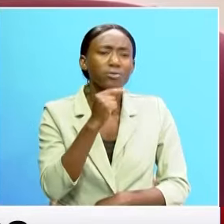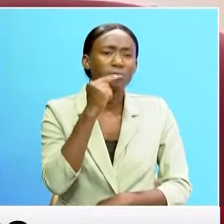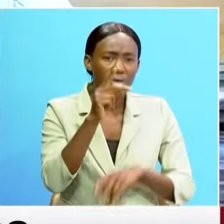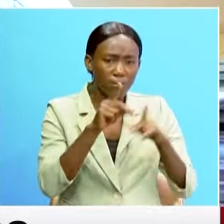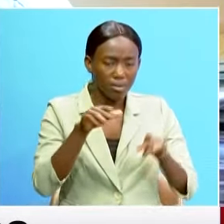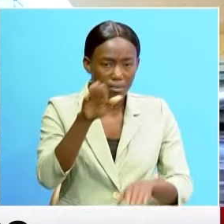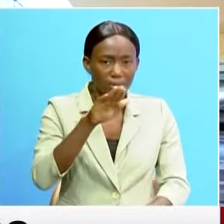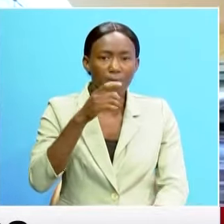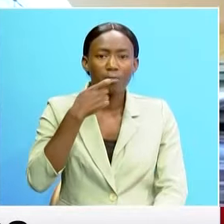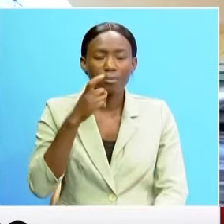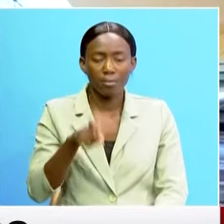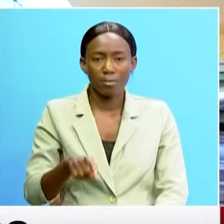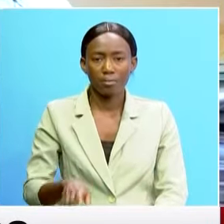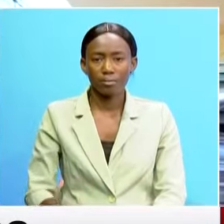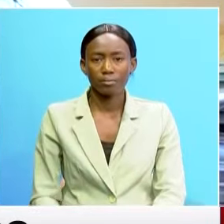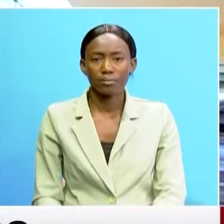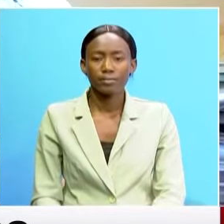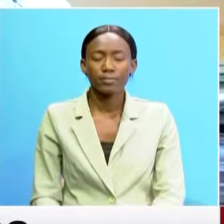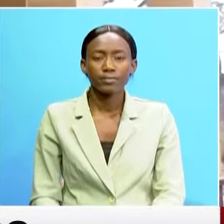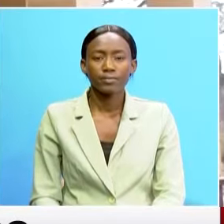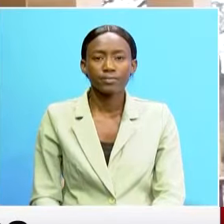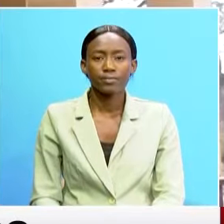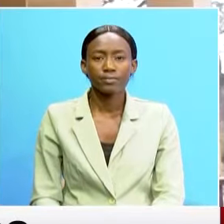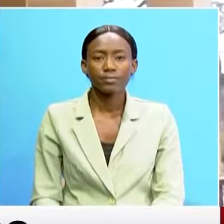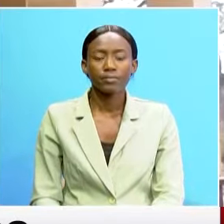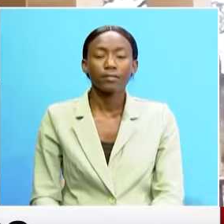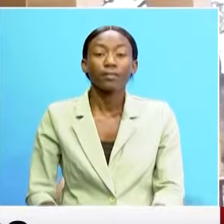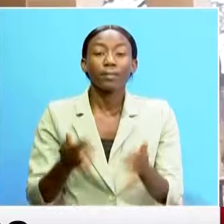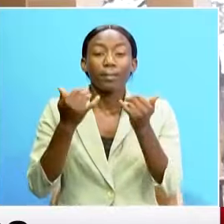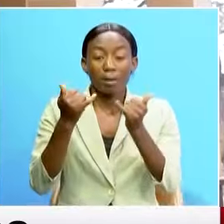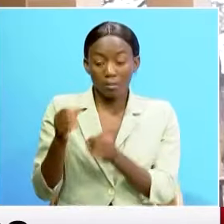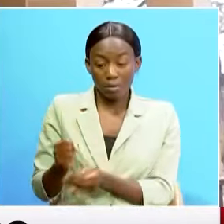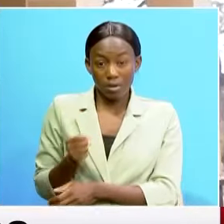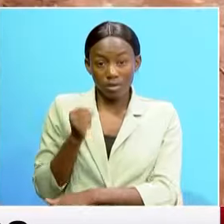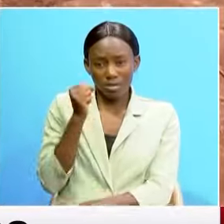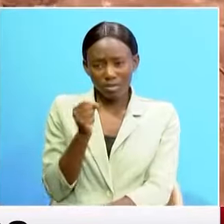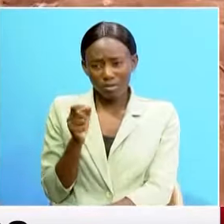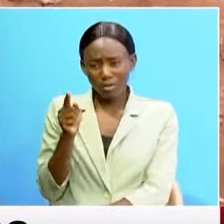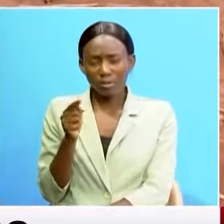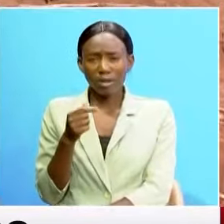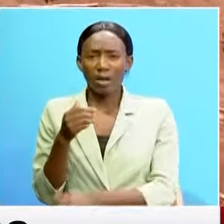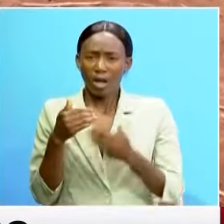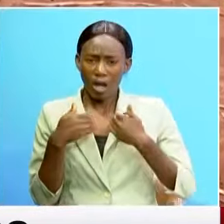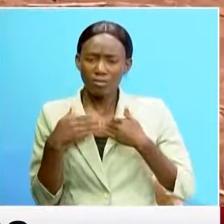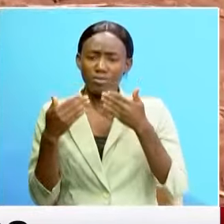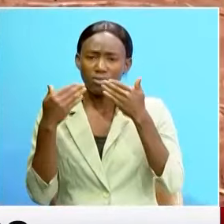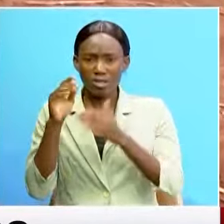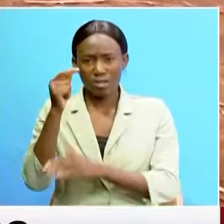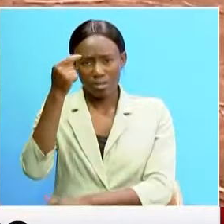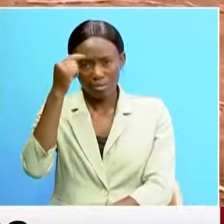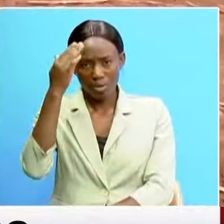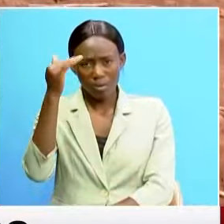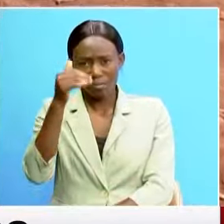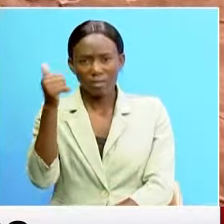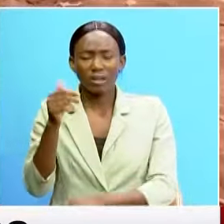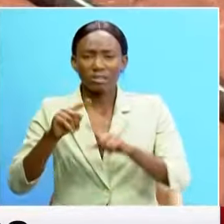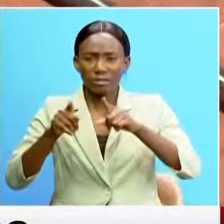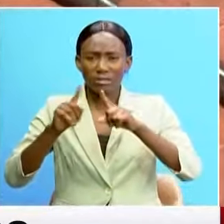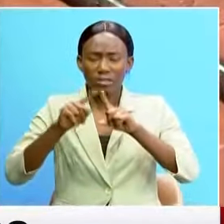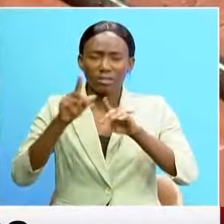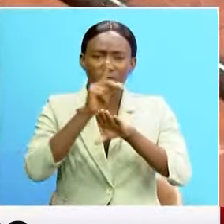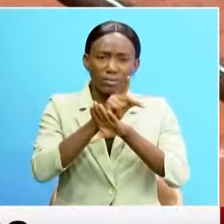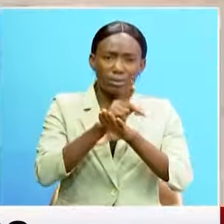country. And Chief Mpuka has commended government for the various projects and empowerment programs that